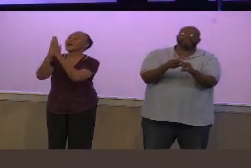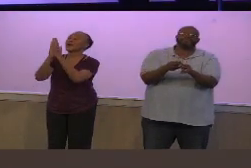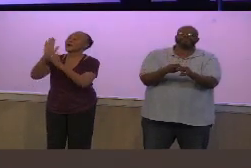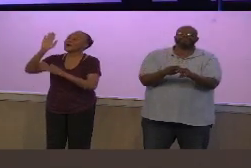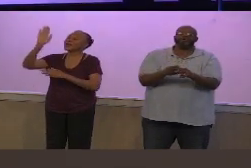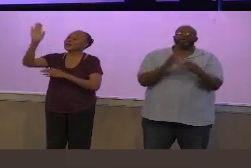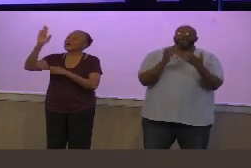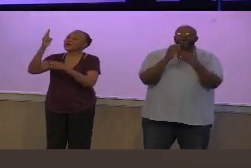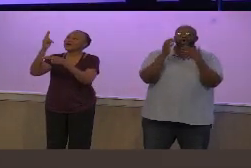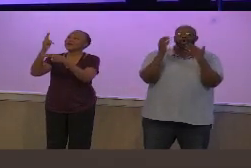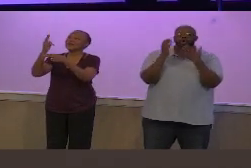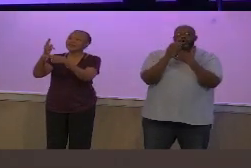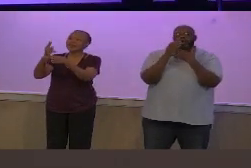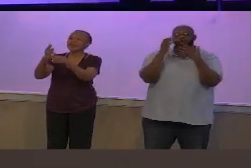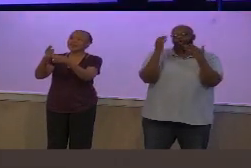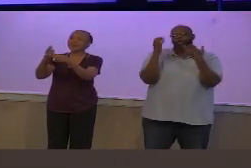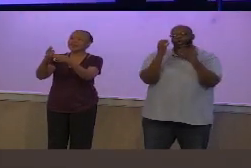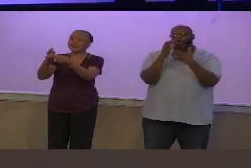name,